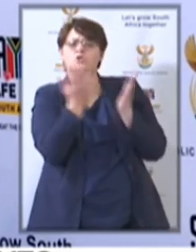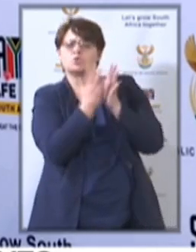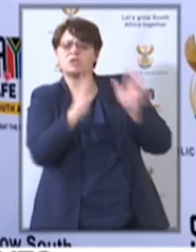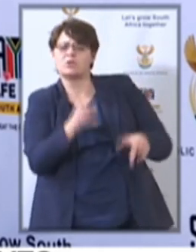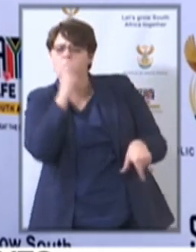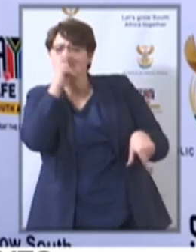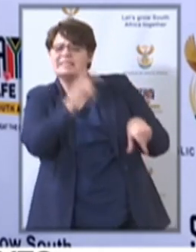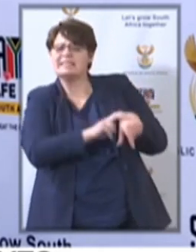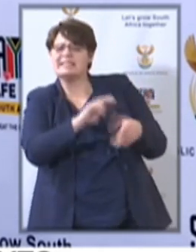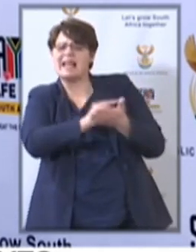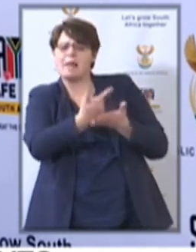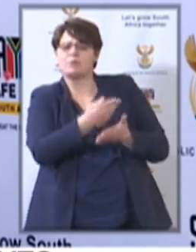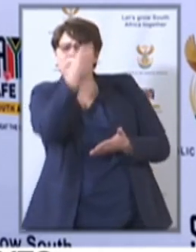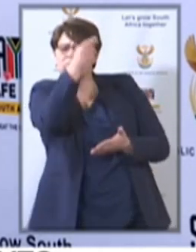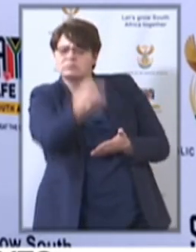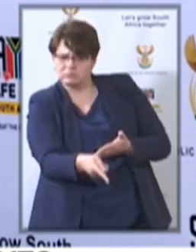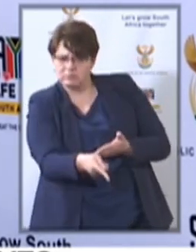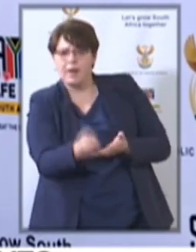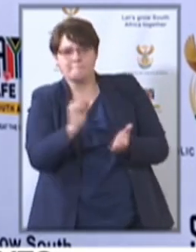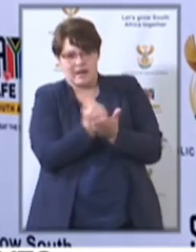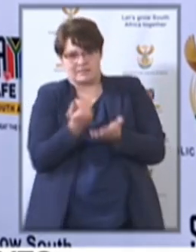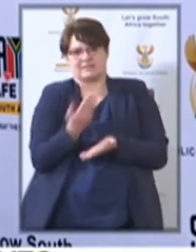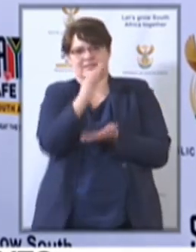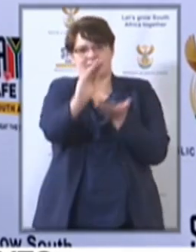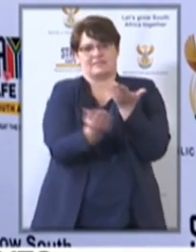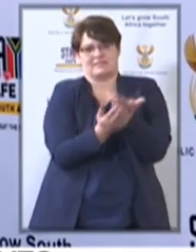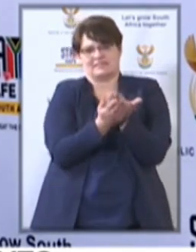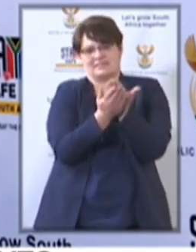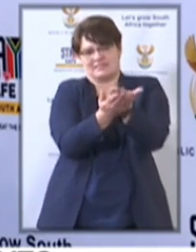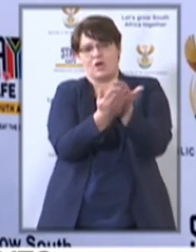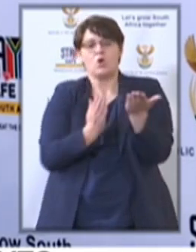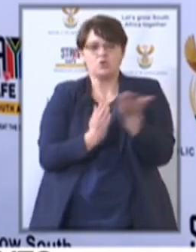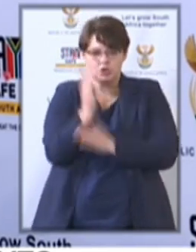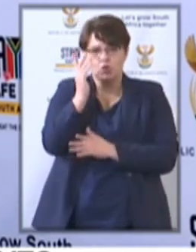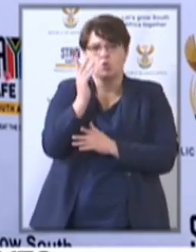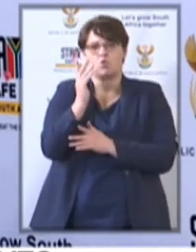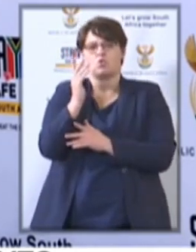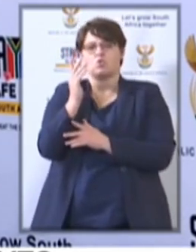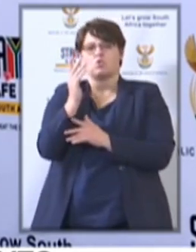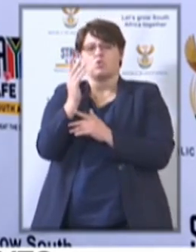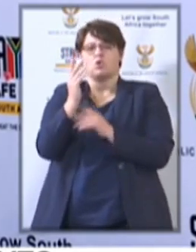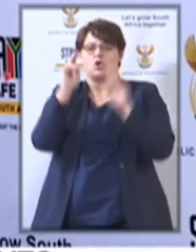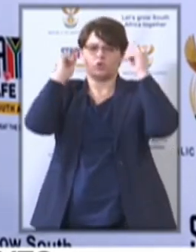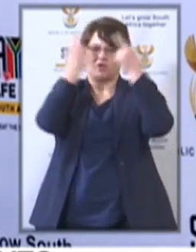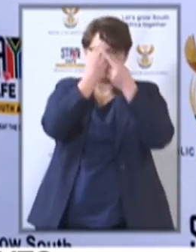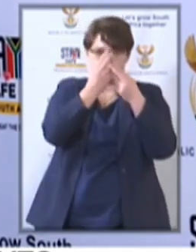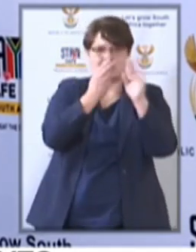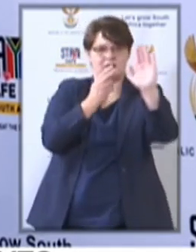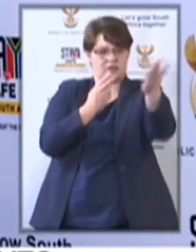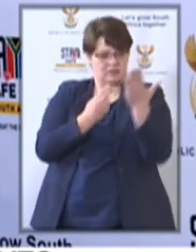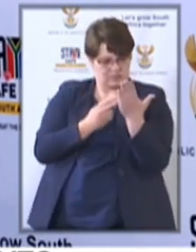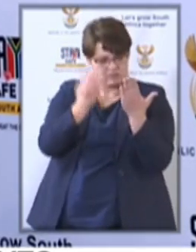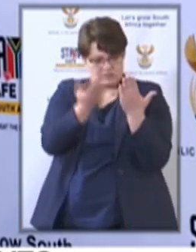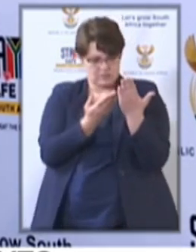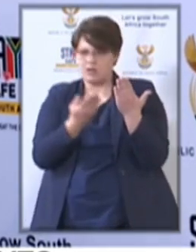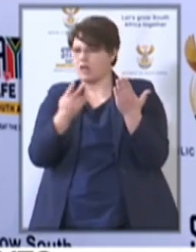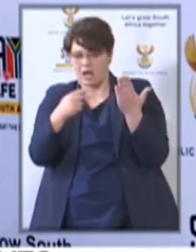require digital devices should be provided by the academic institution to NSFAS for